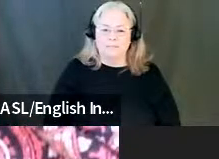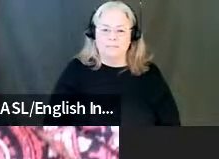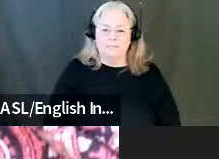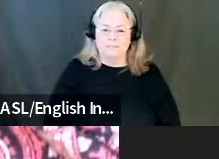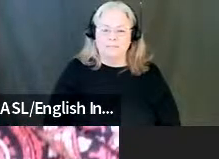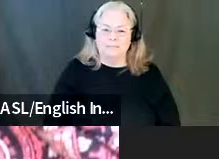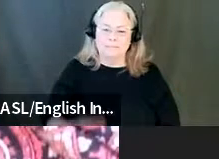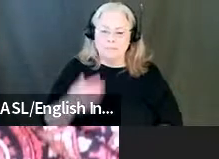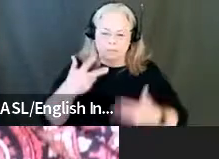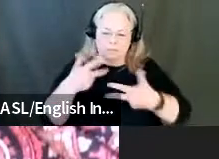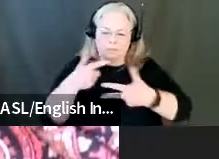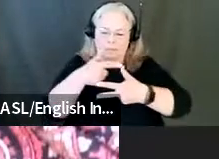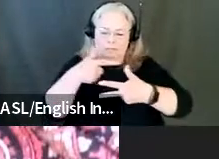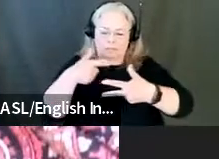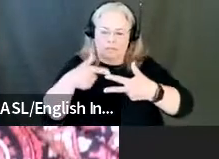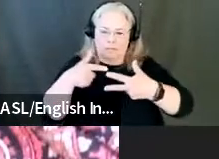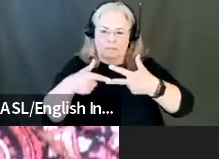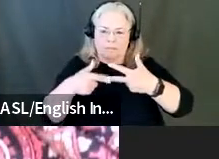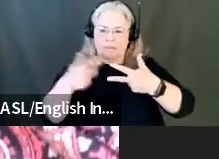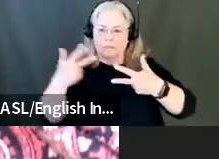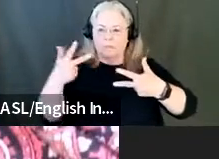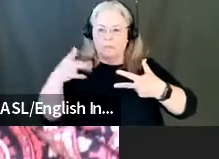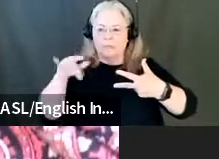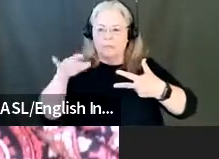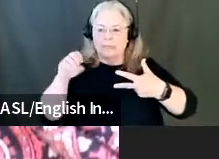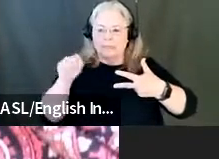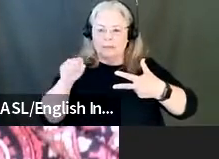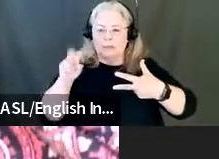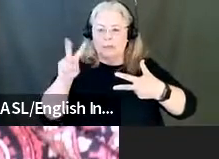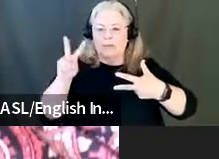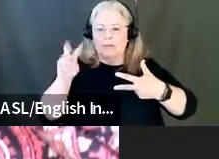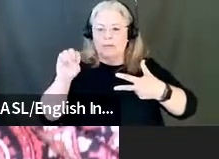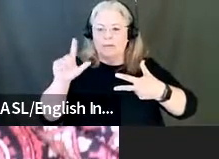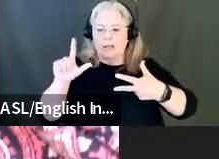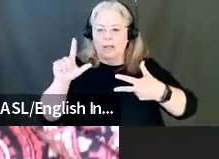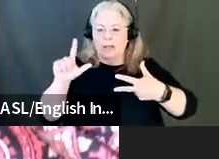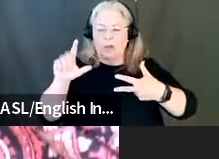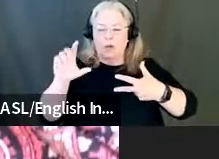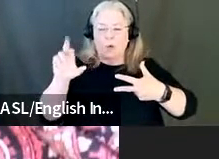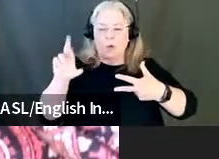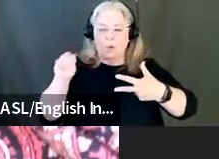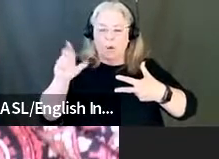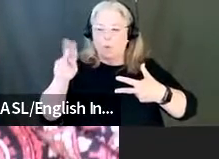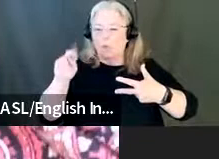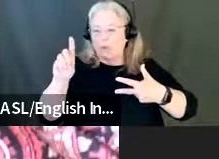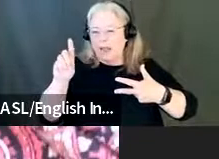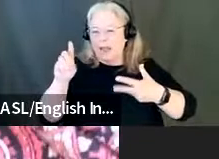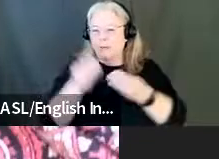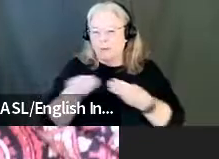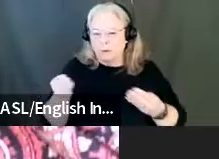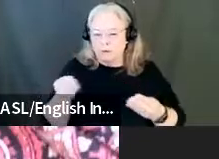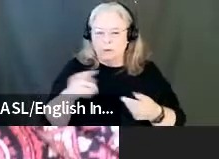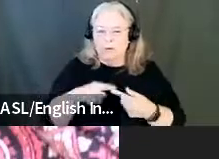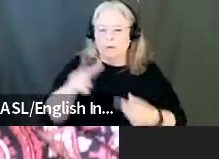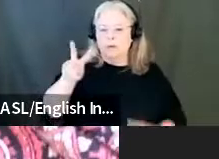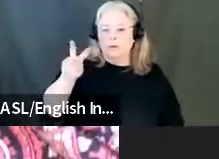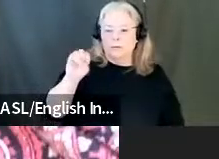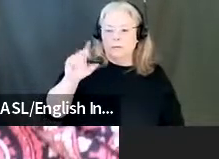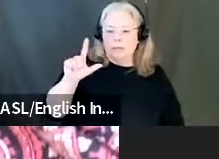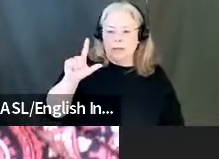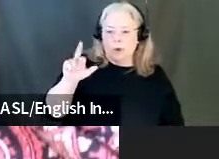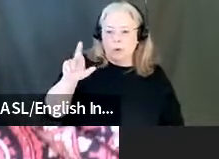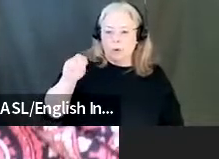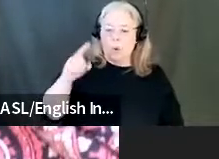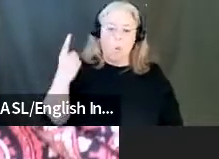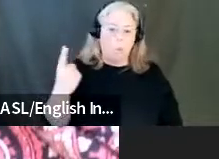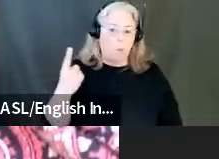So you have three pieces of Velcro brand materials. You have a piece of Velcro one wrap, which